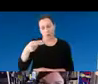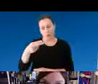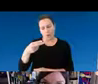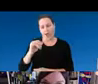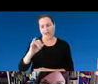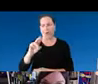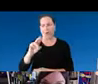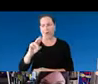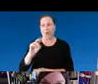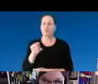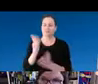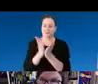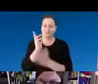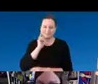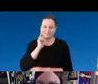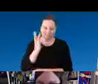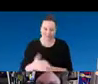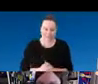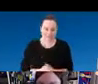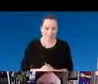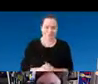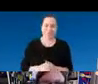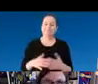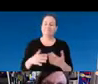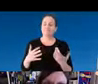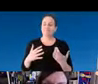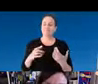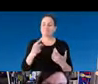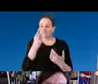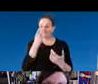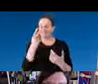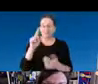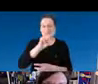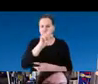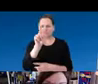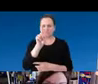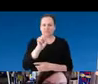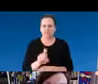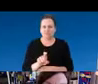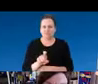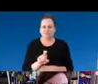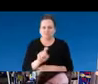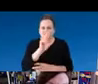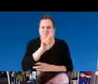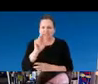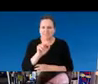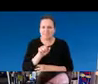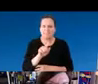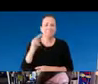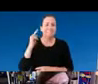There's a picture off to the far right. It's a question mark that was made by a deaf blind